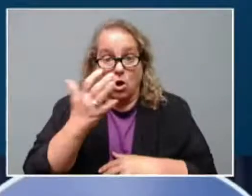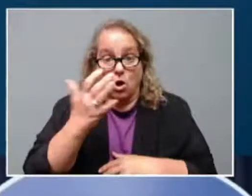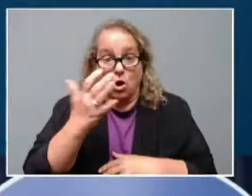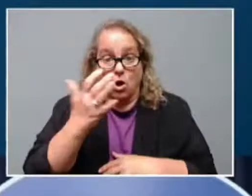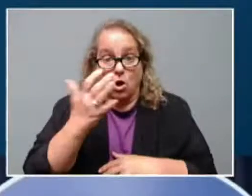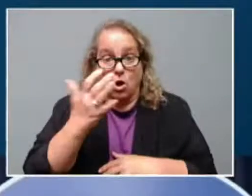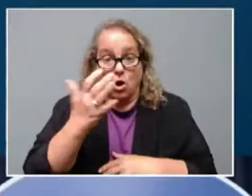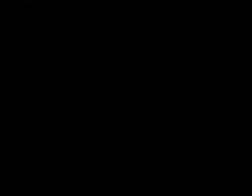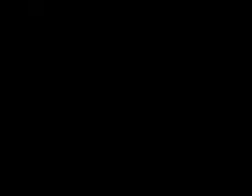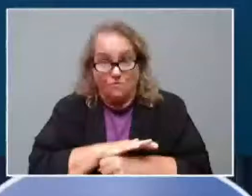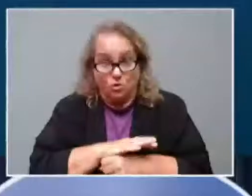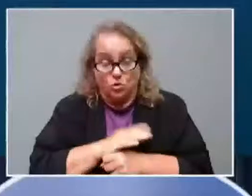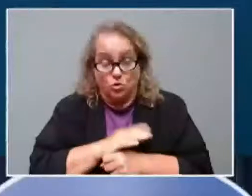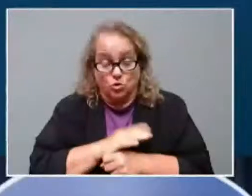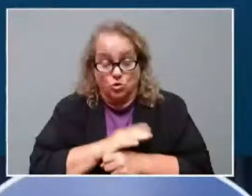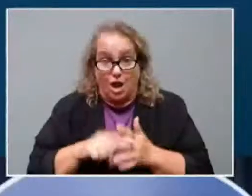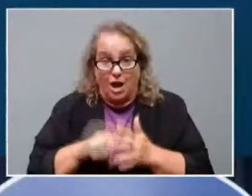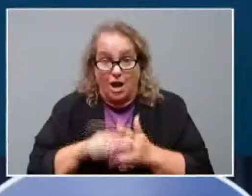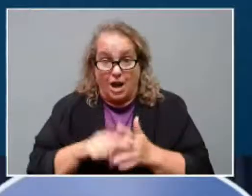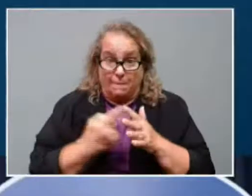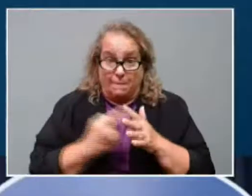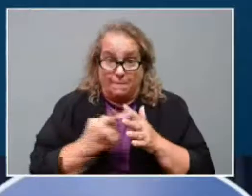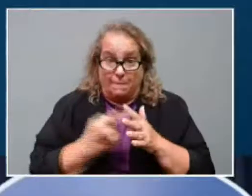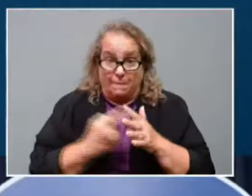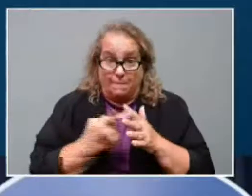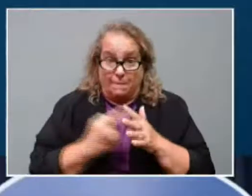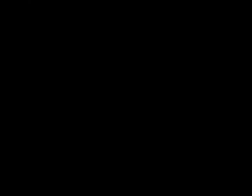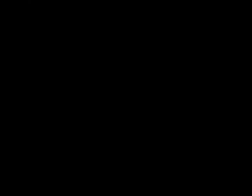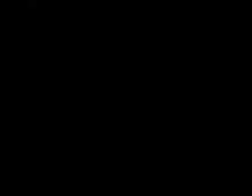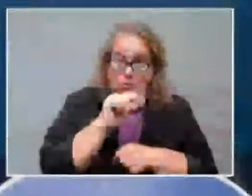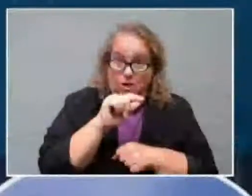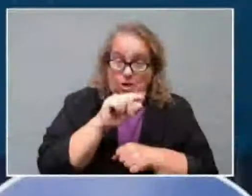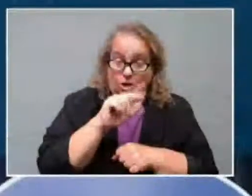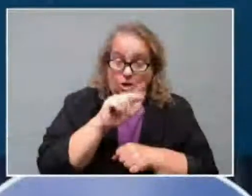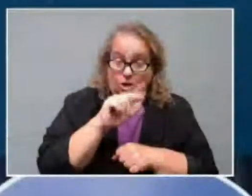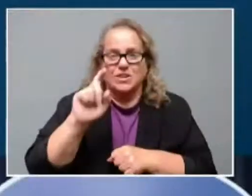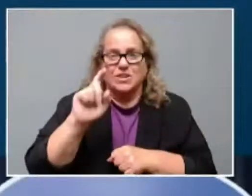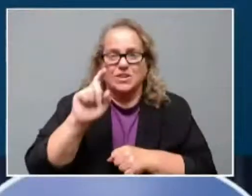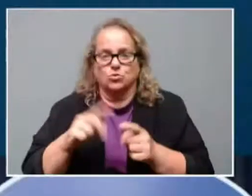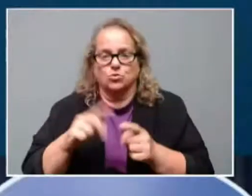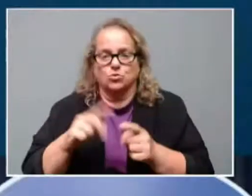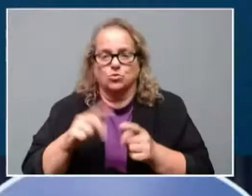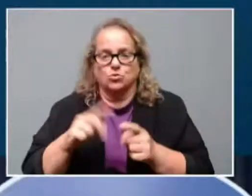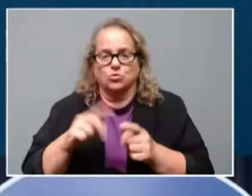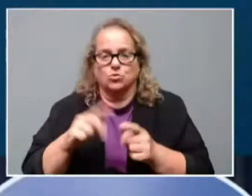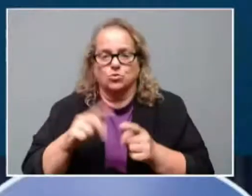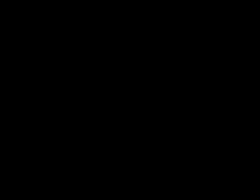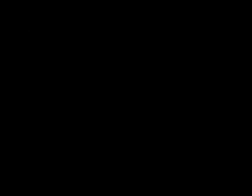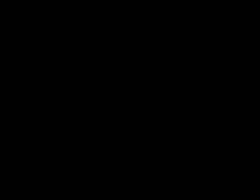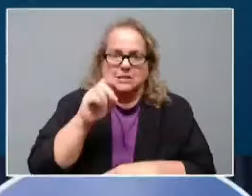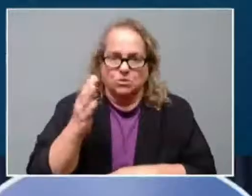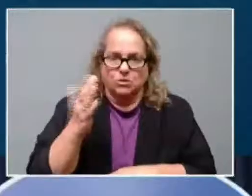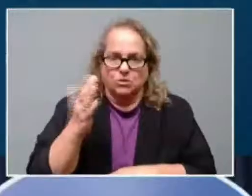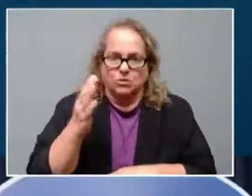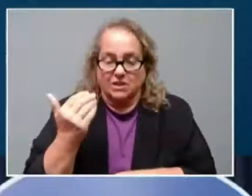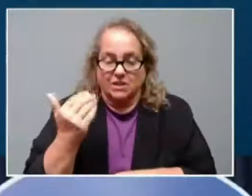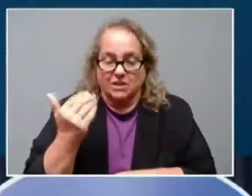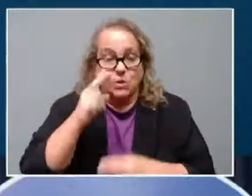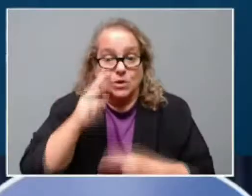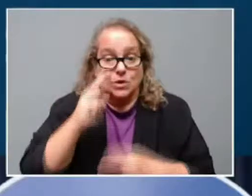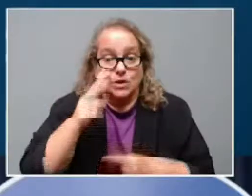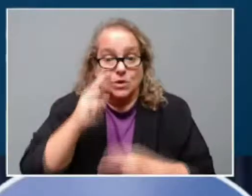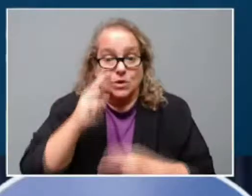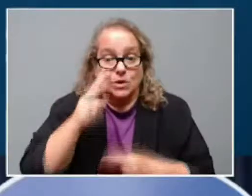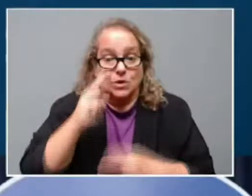December the 15th. This is our state-based marketplace. It's going to save us $15 million a year that we're going to try to give